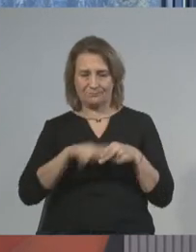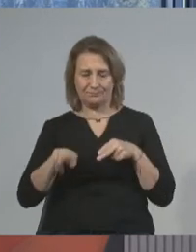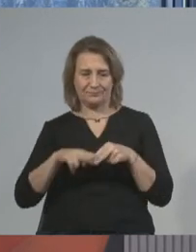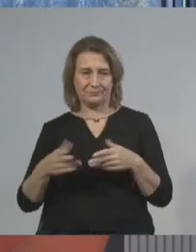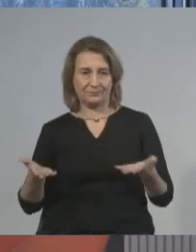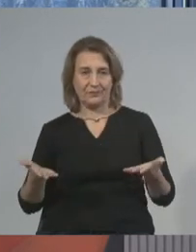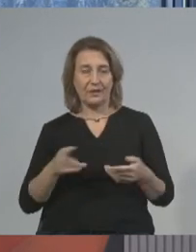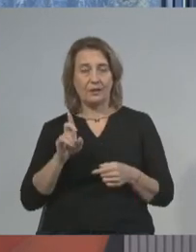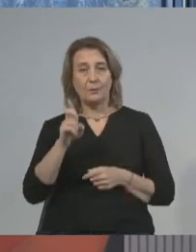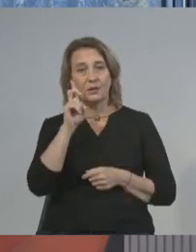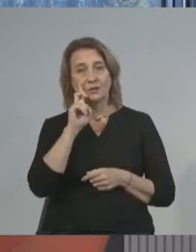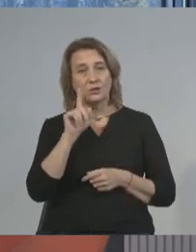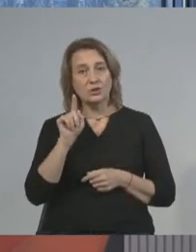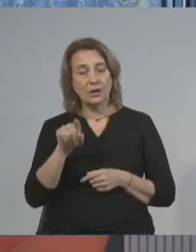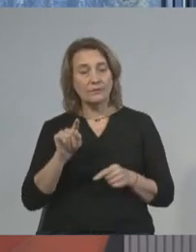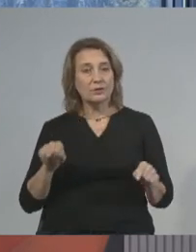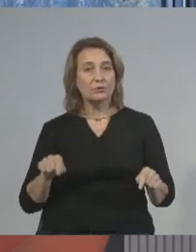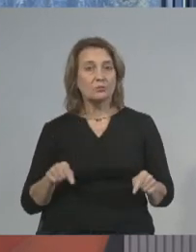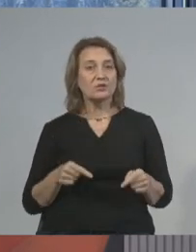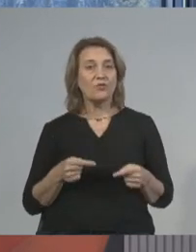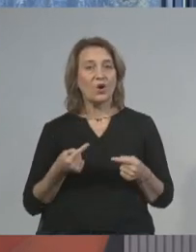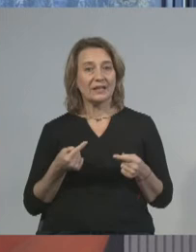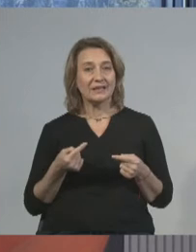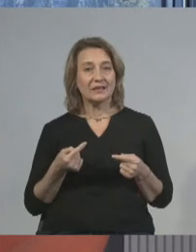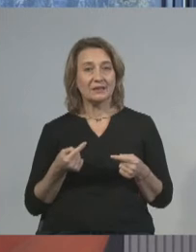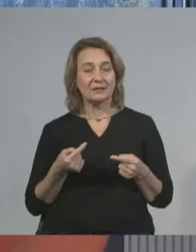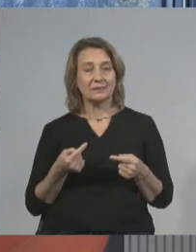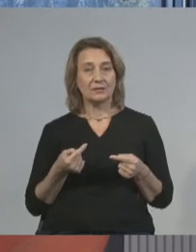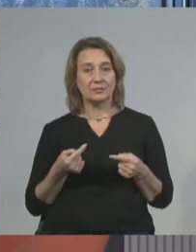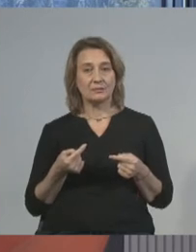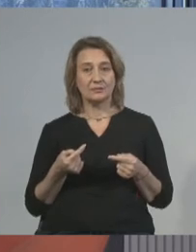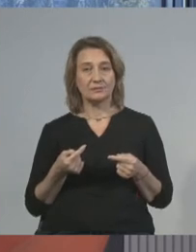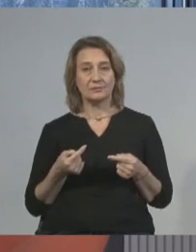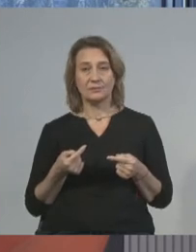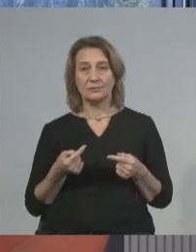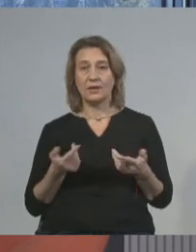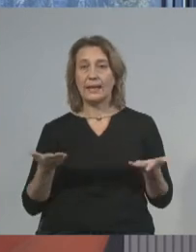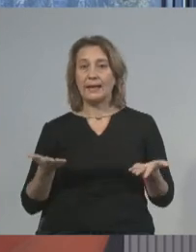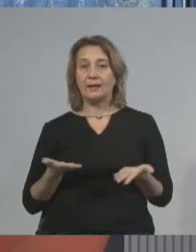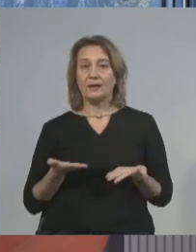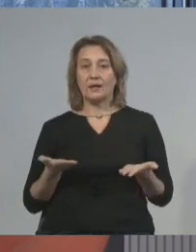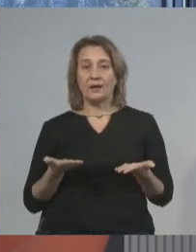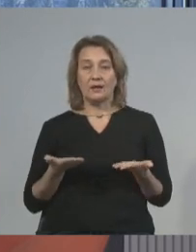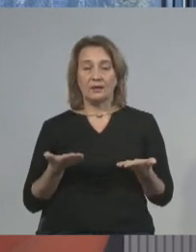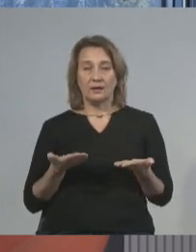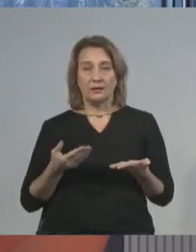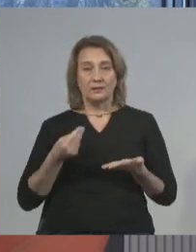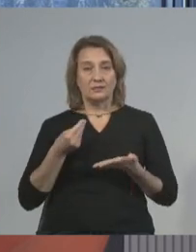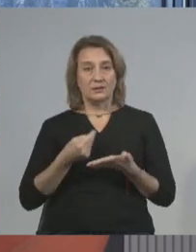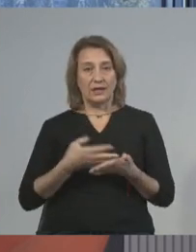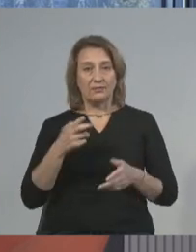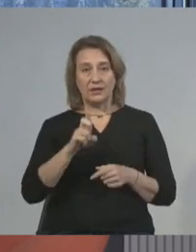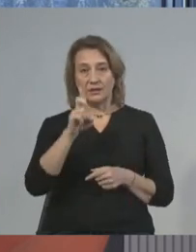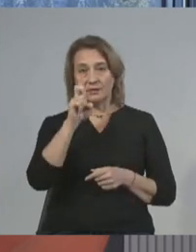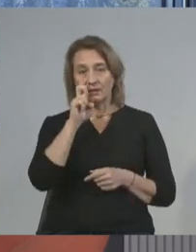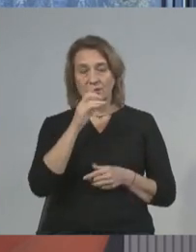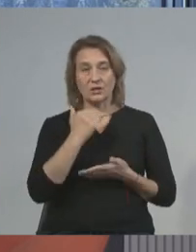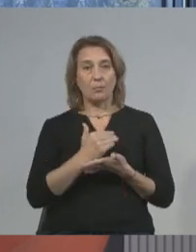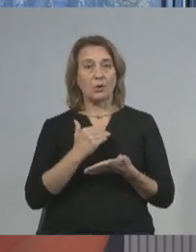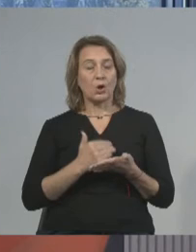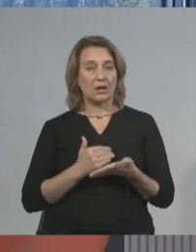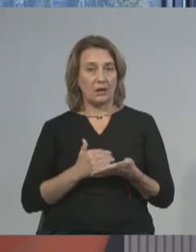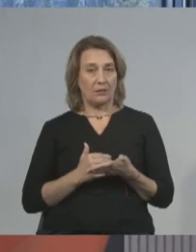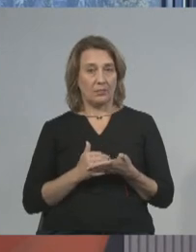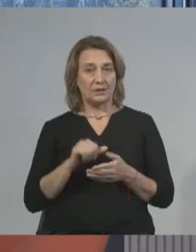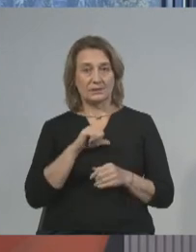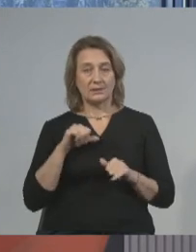fact checking the key function function of the state is to create uh targeted